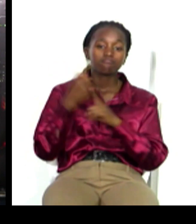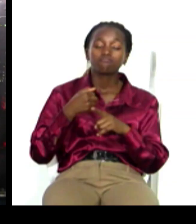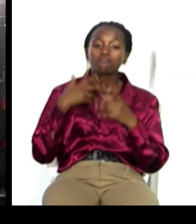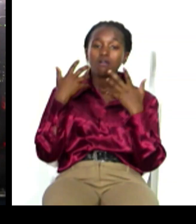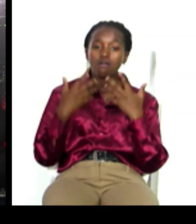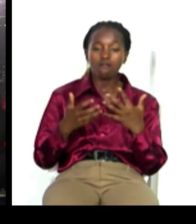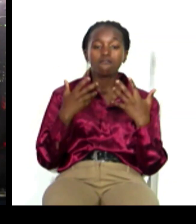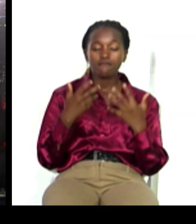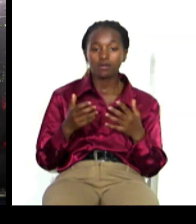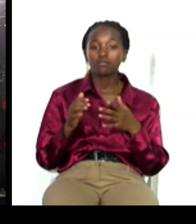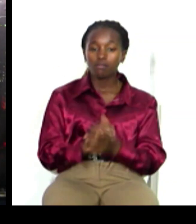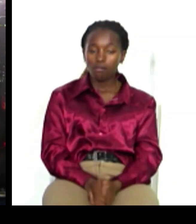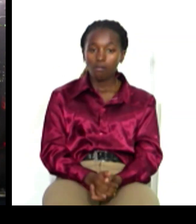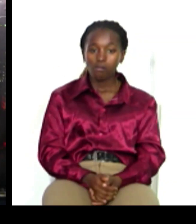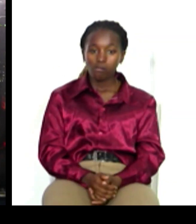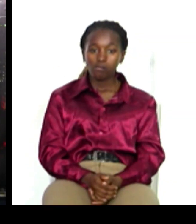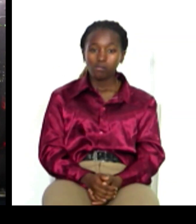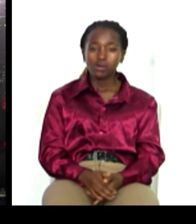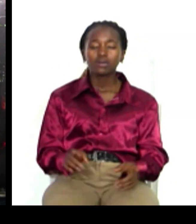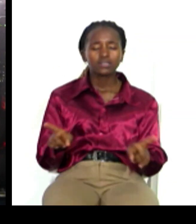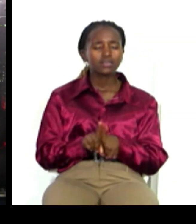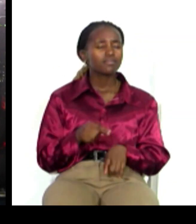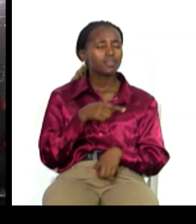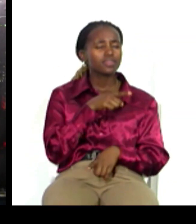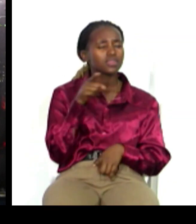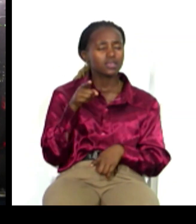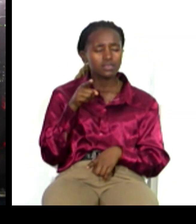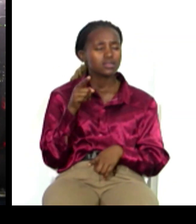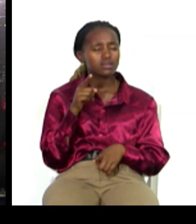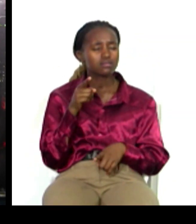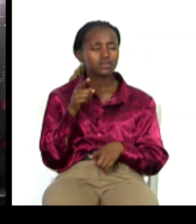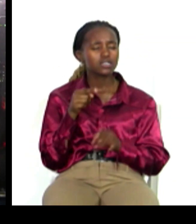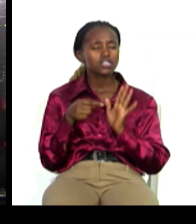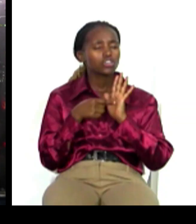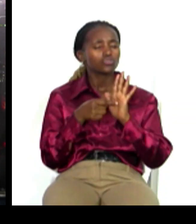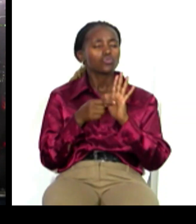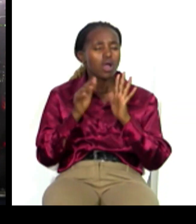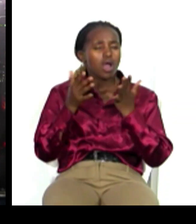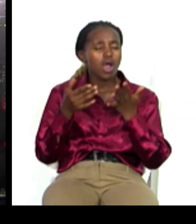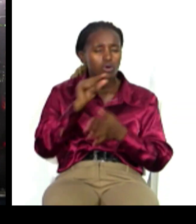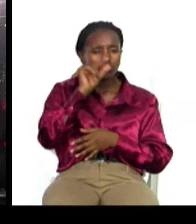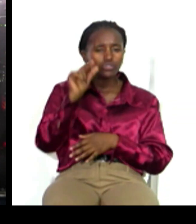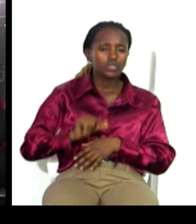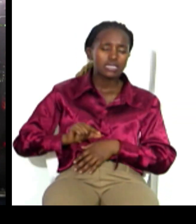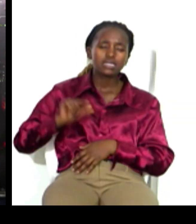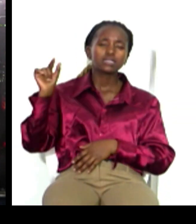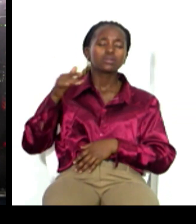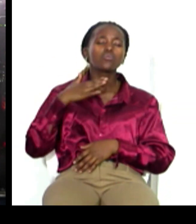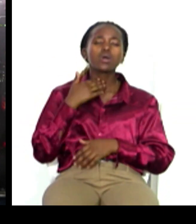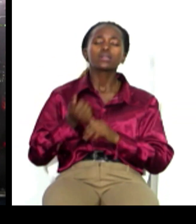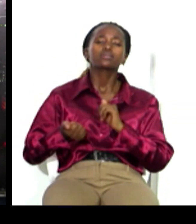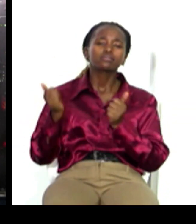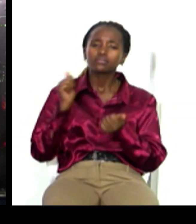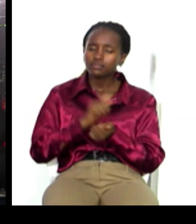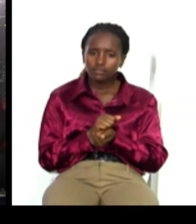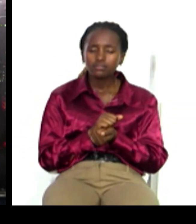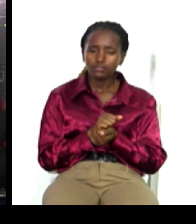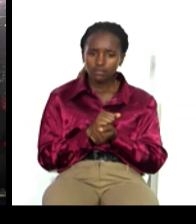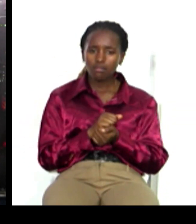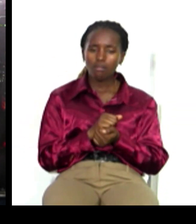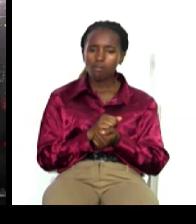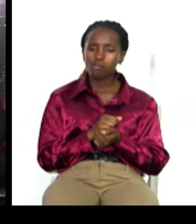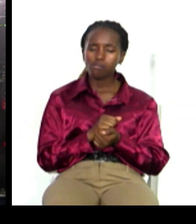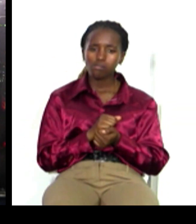this points up to one generation, the Gen Zs. Yeah. Really,